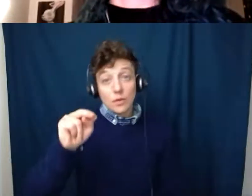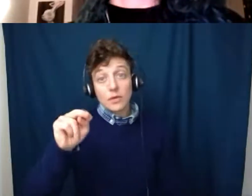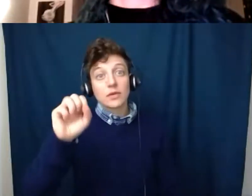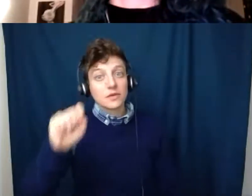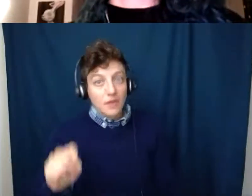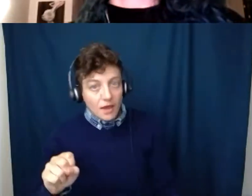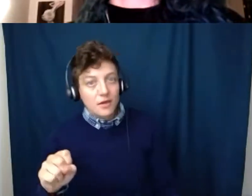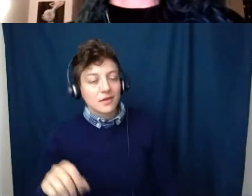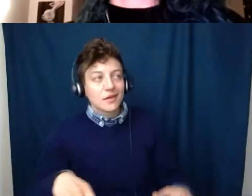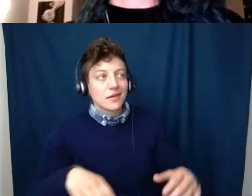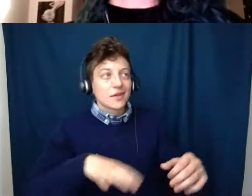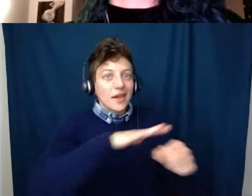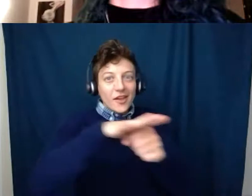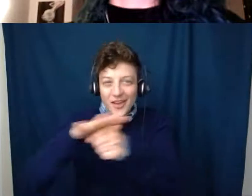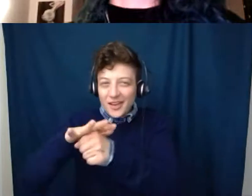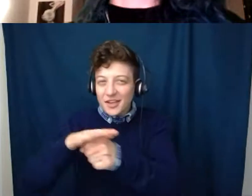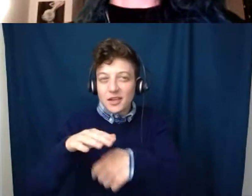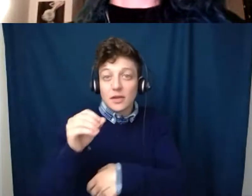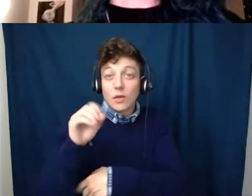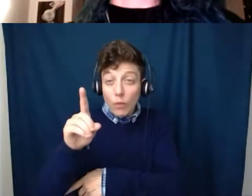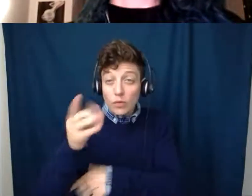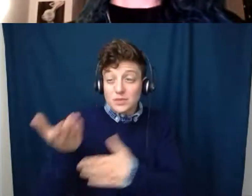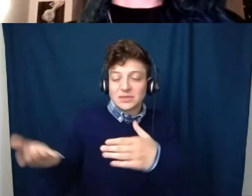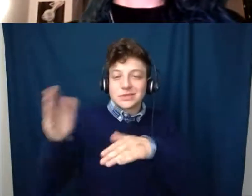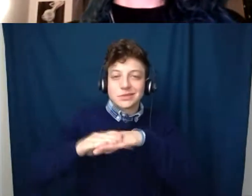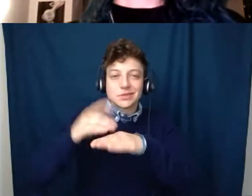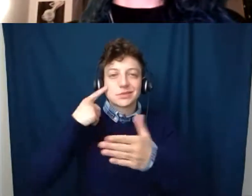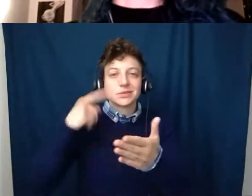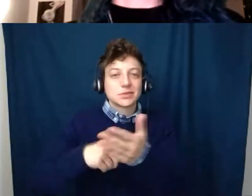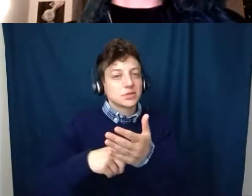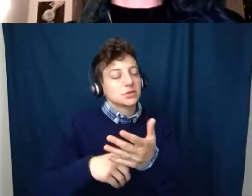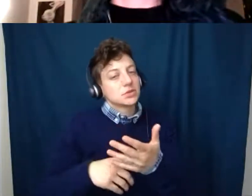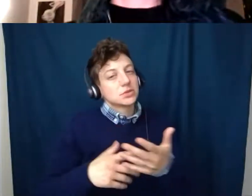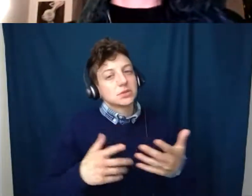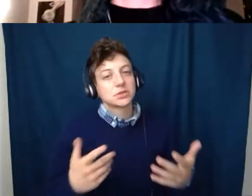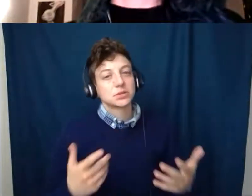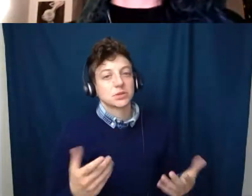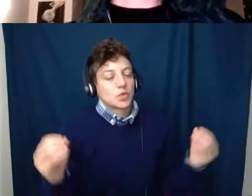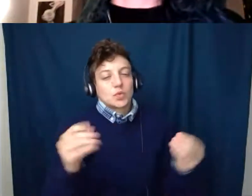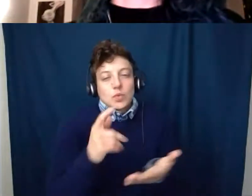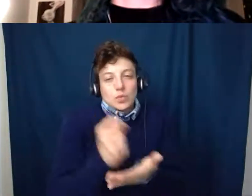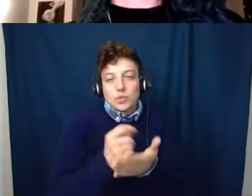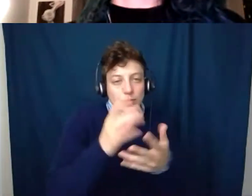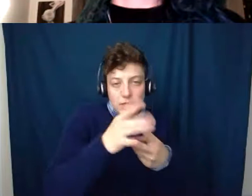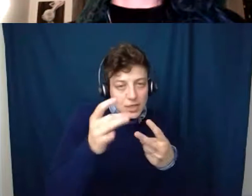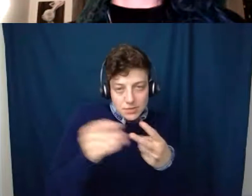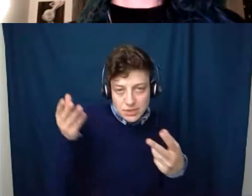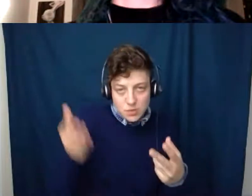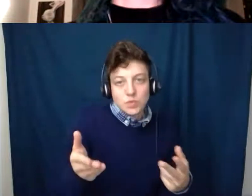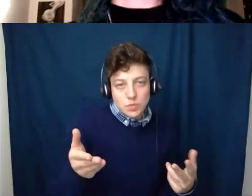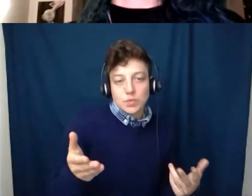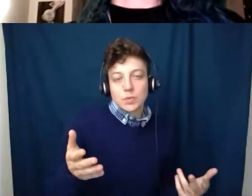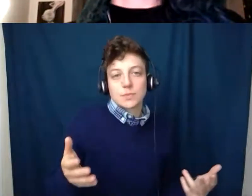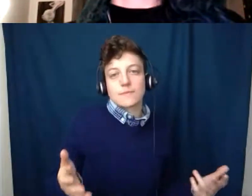those are all places where overdoses are going up. And we don't have treatment options there in the same ways